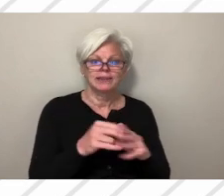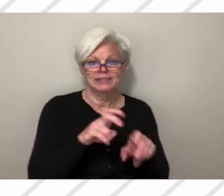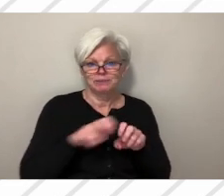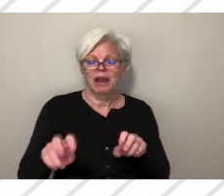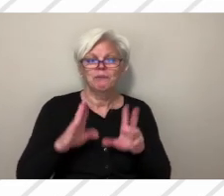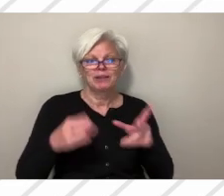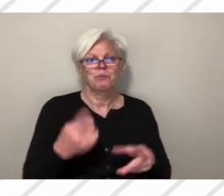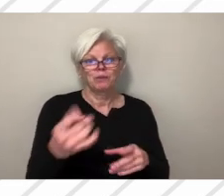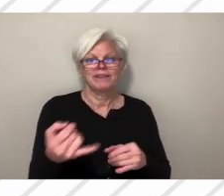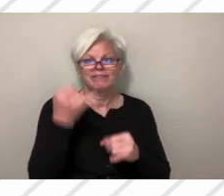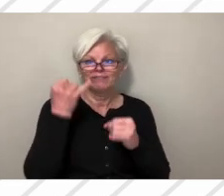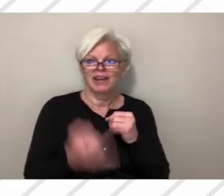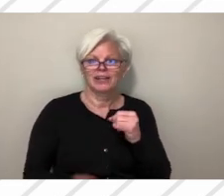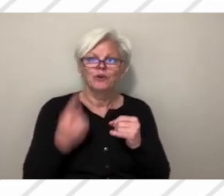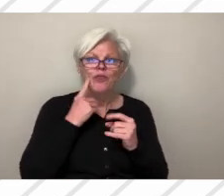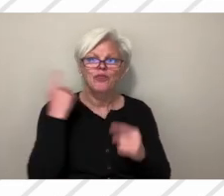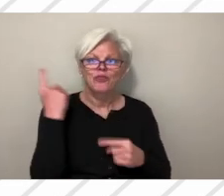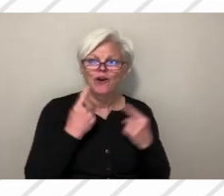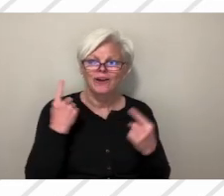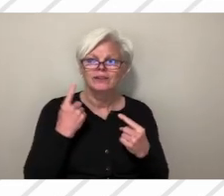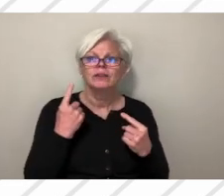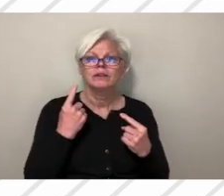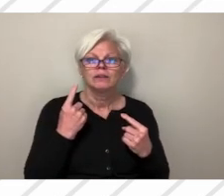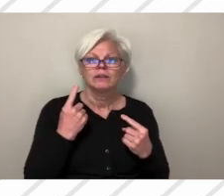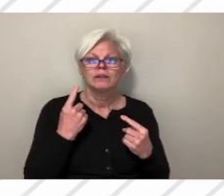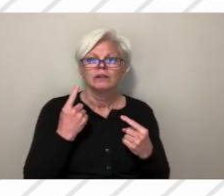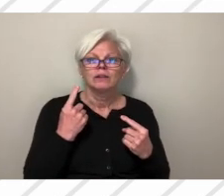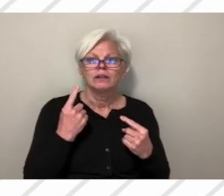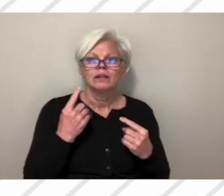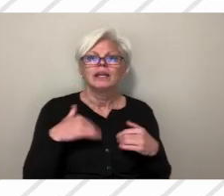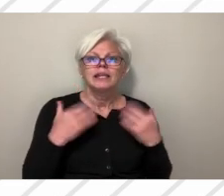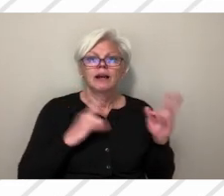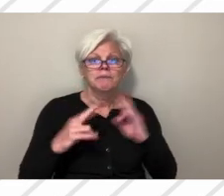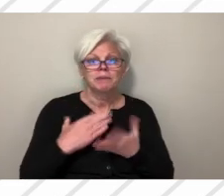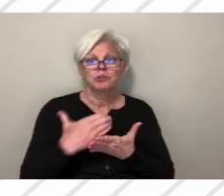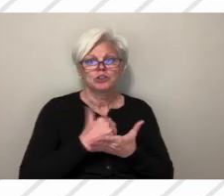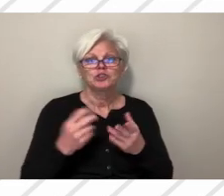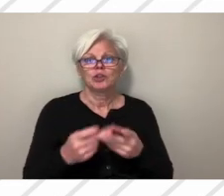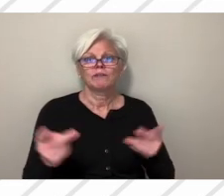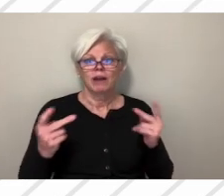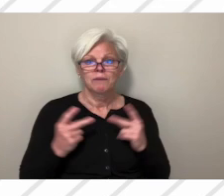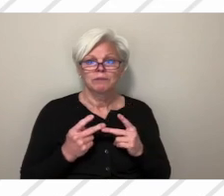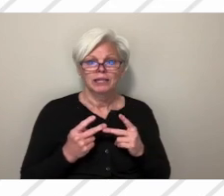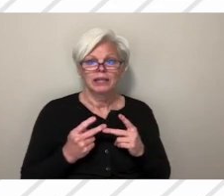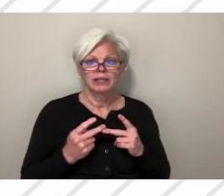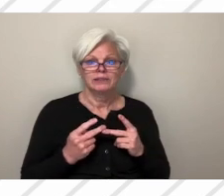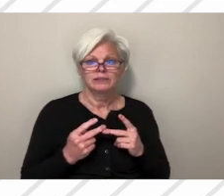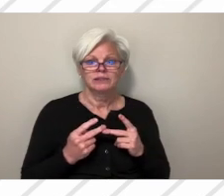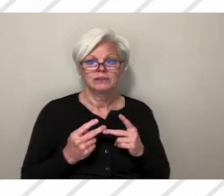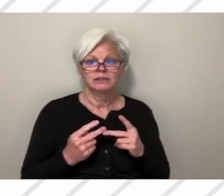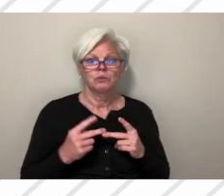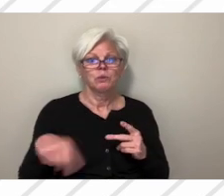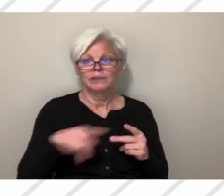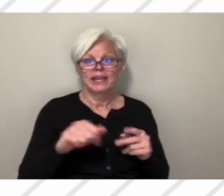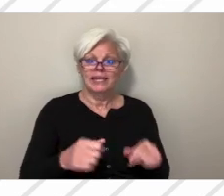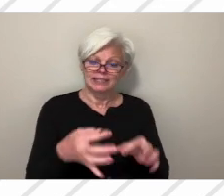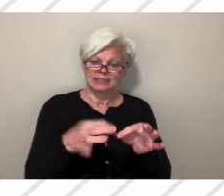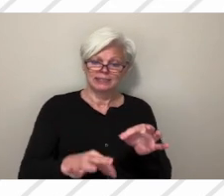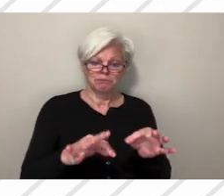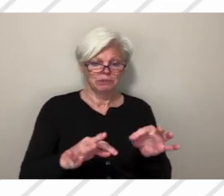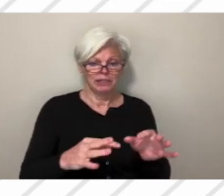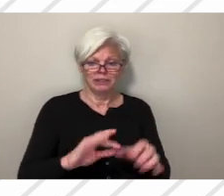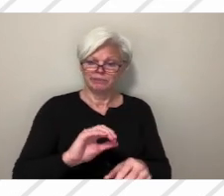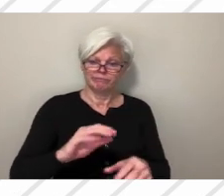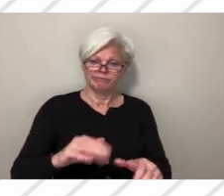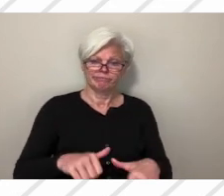final thought, and that's that young people deserve a place where we can simply exist. And so what can each of you do